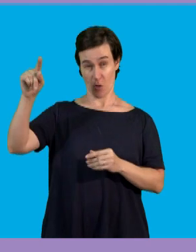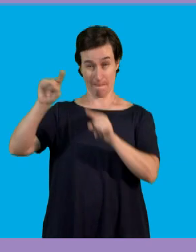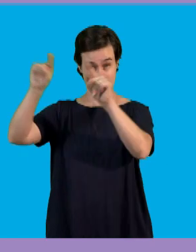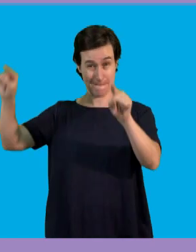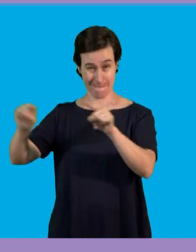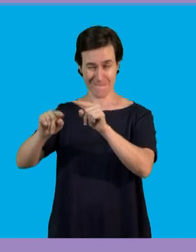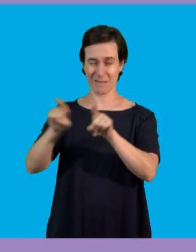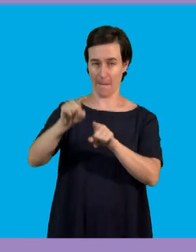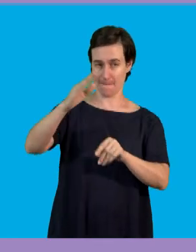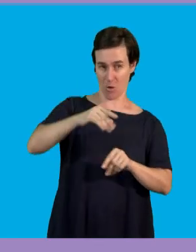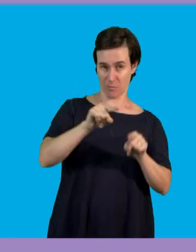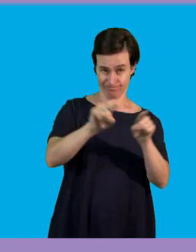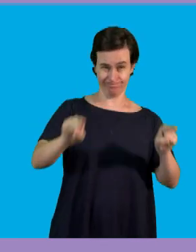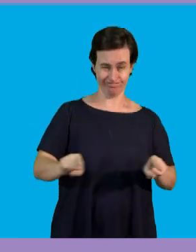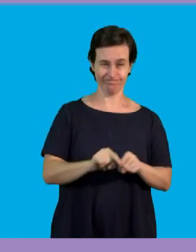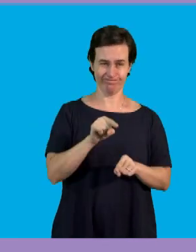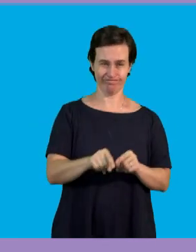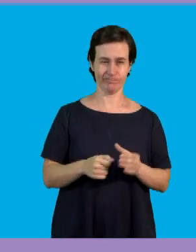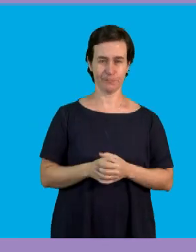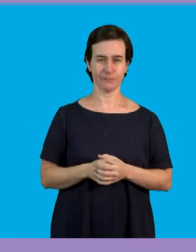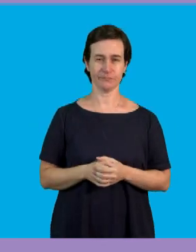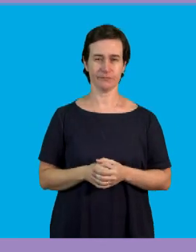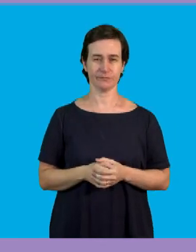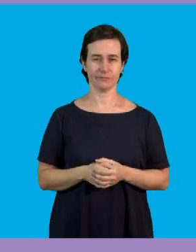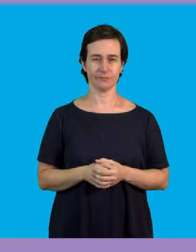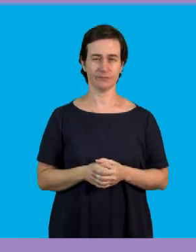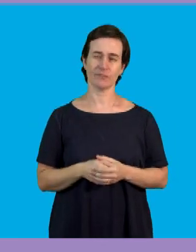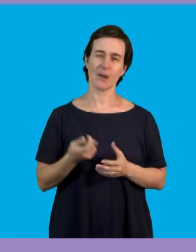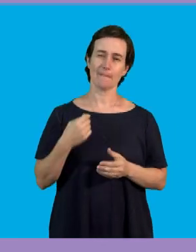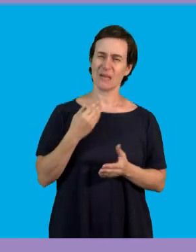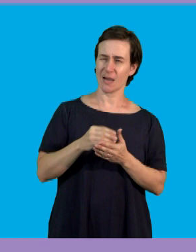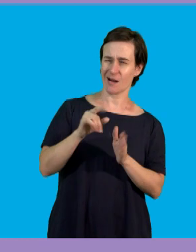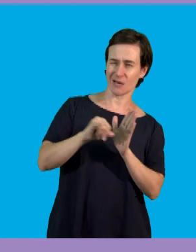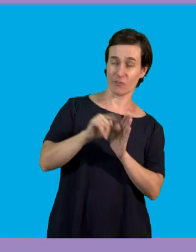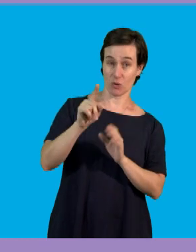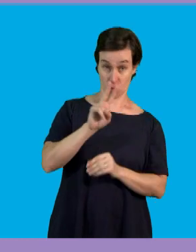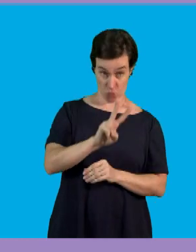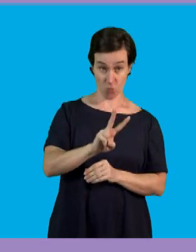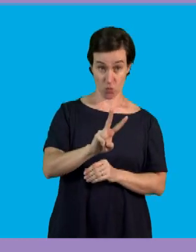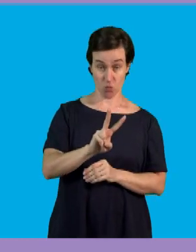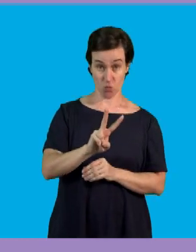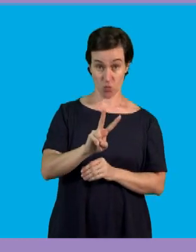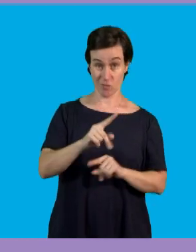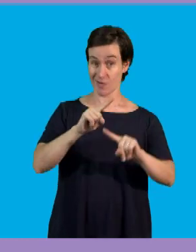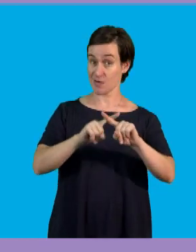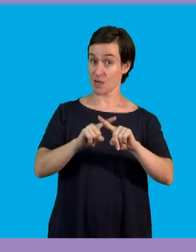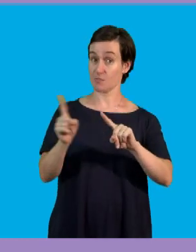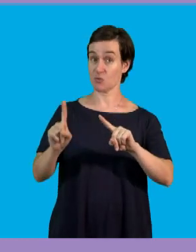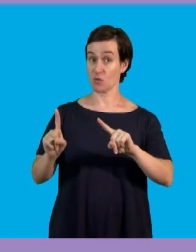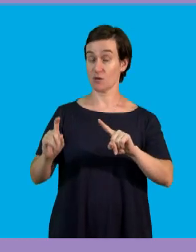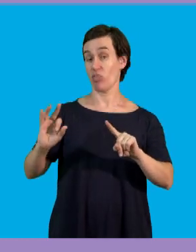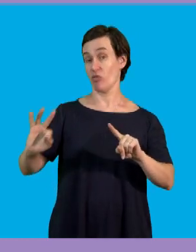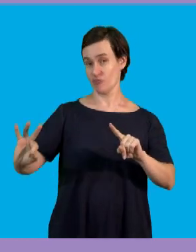factors. And the ones that I can see there without repeating any factor, we have our 2, we have